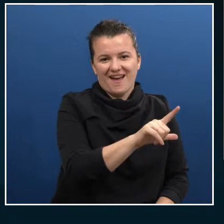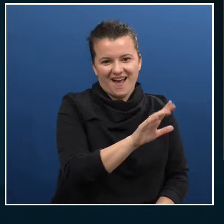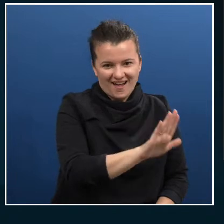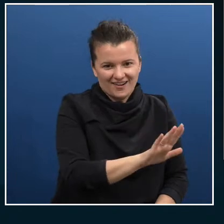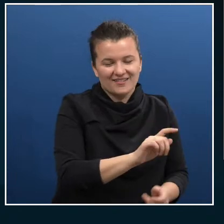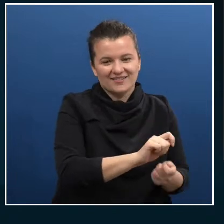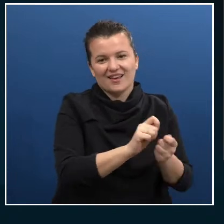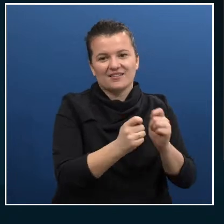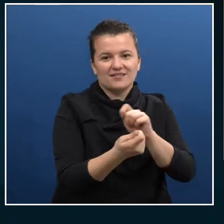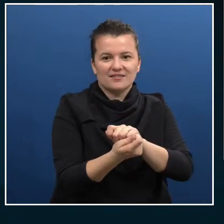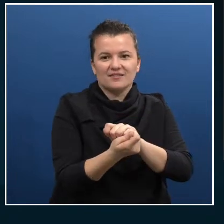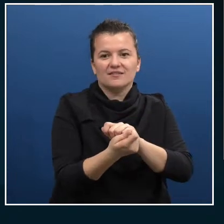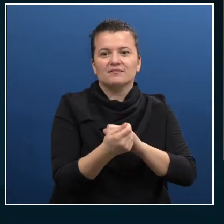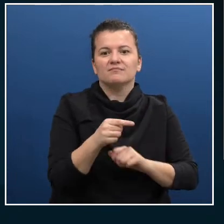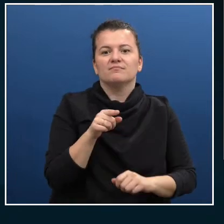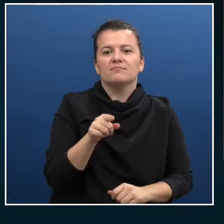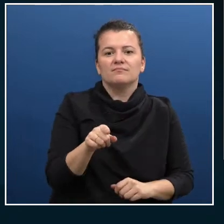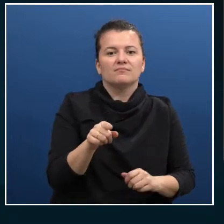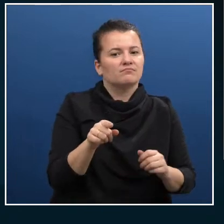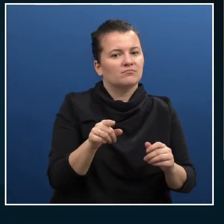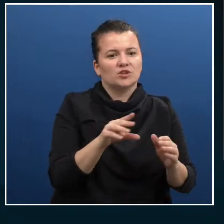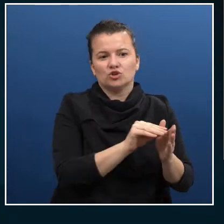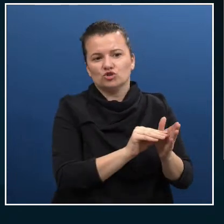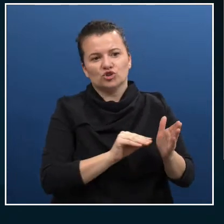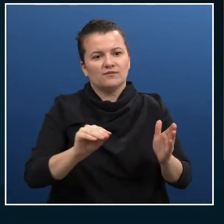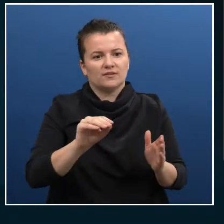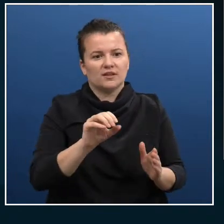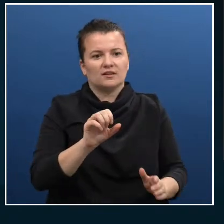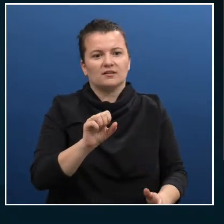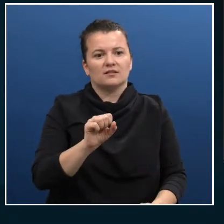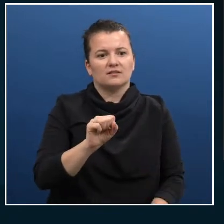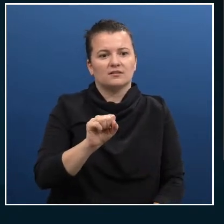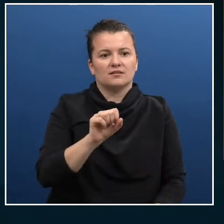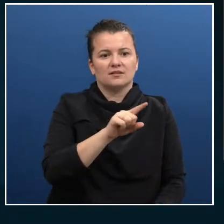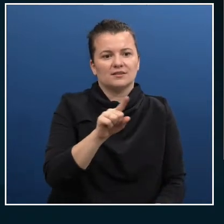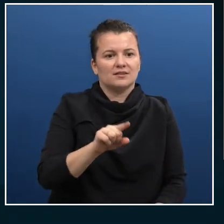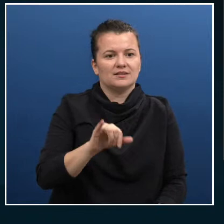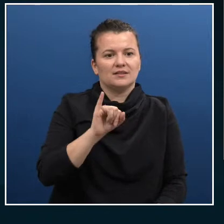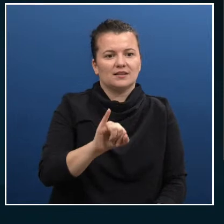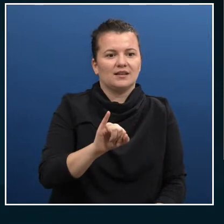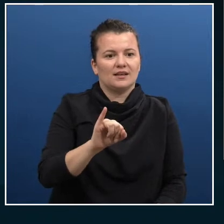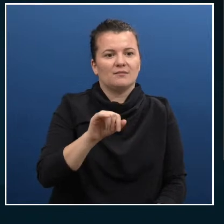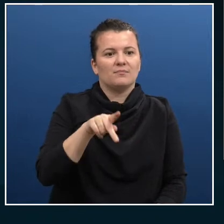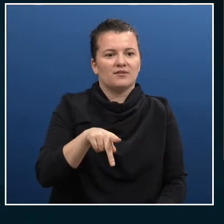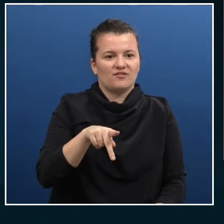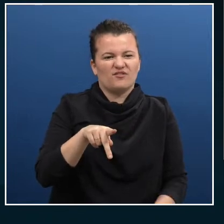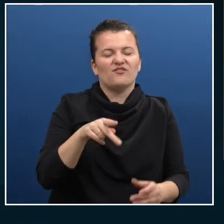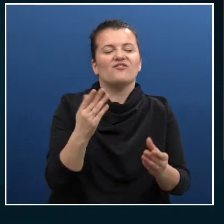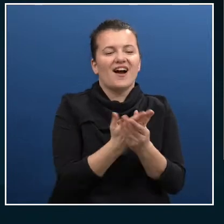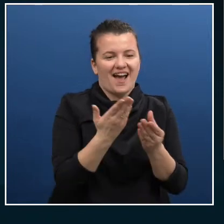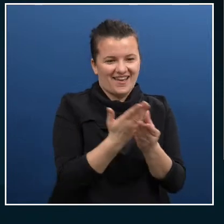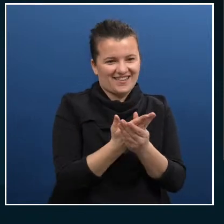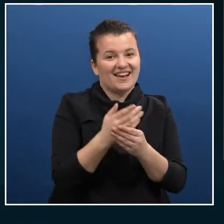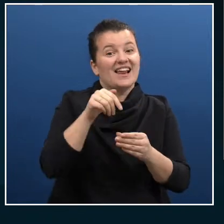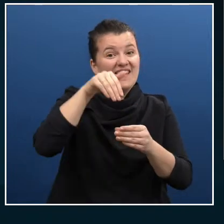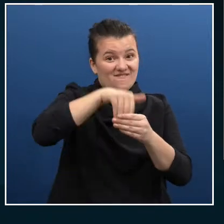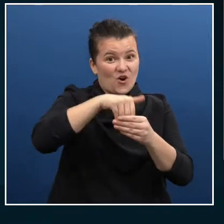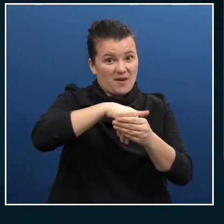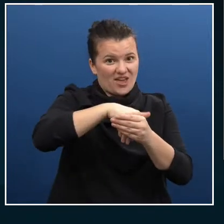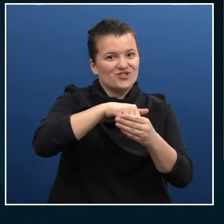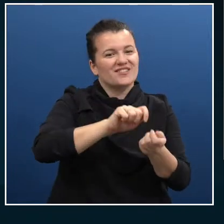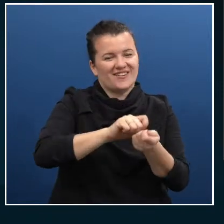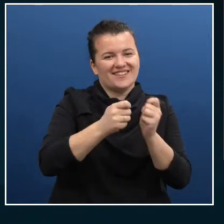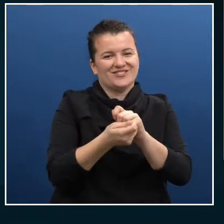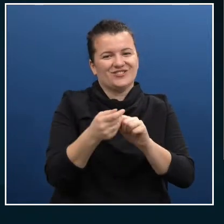file where all the information is in it. and that will all